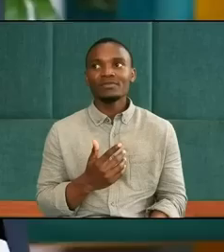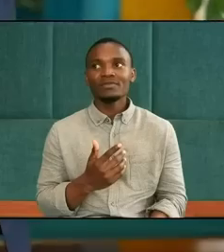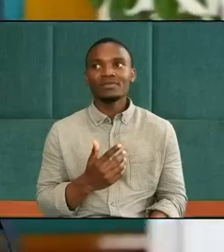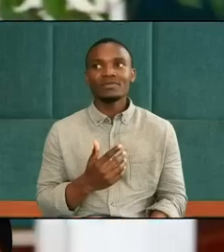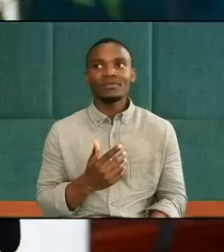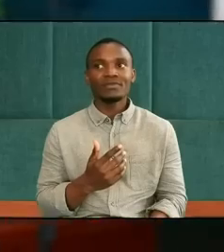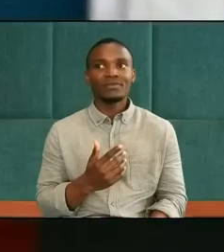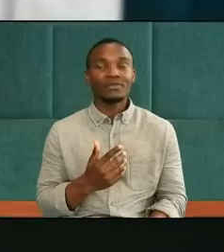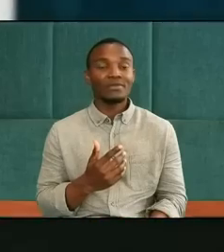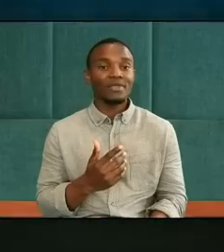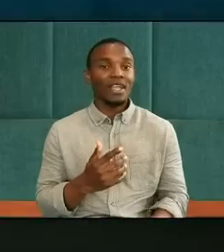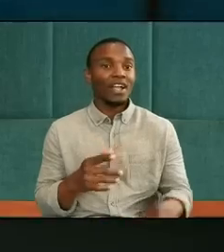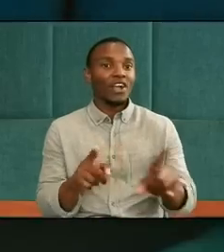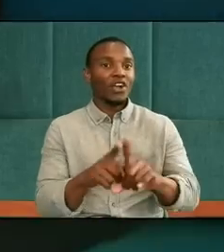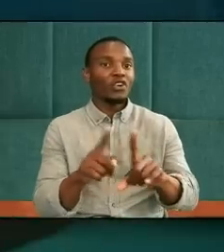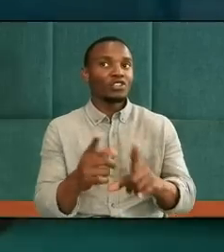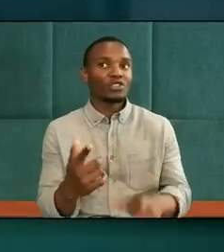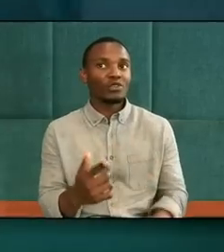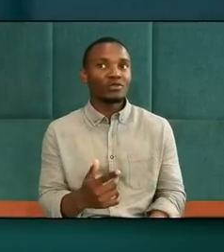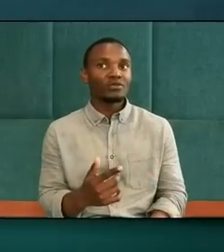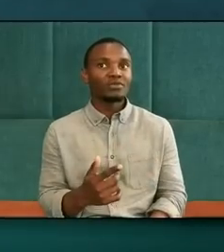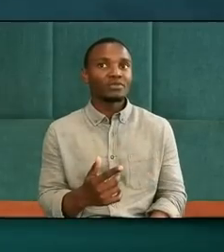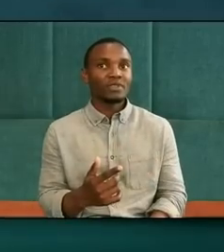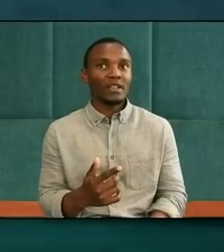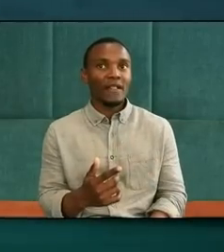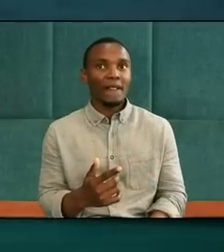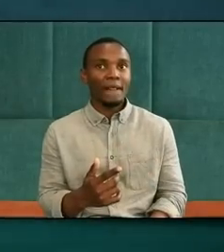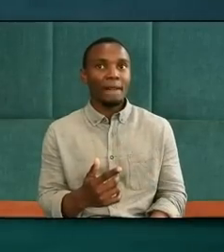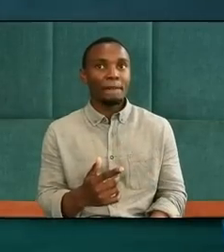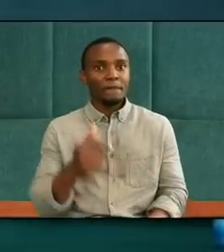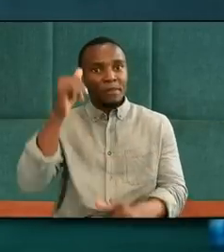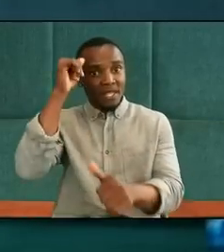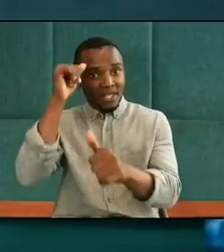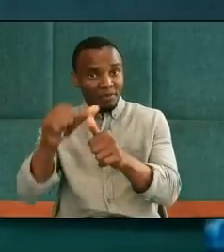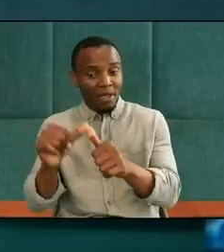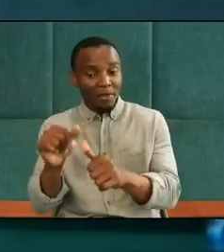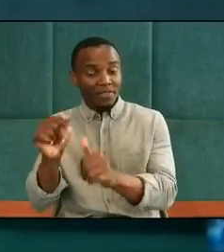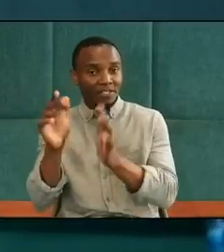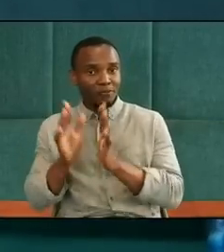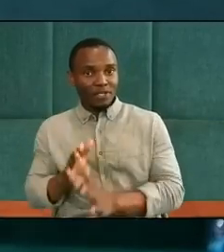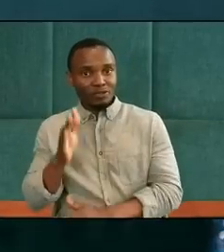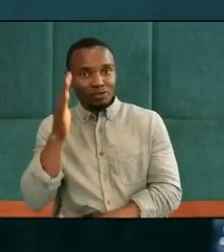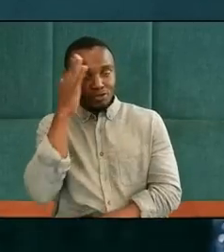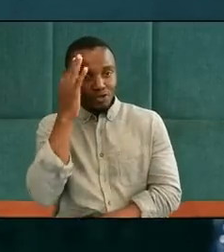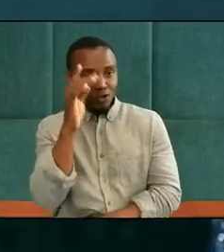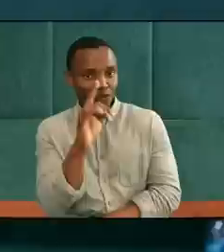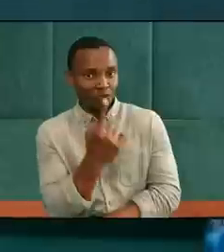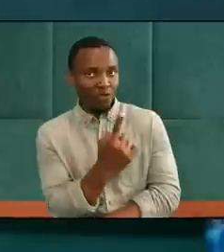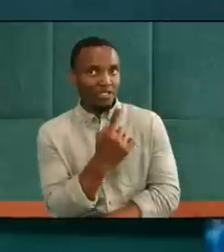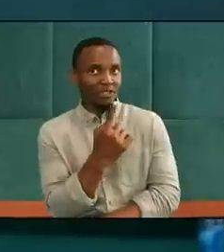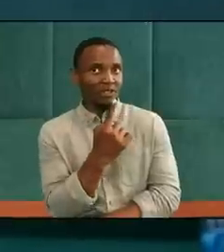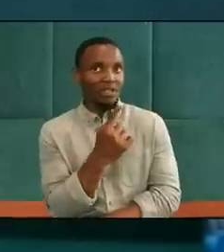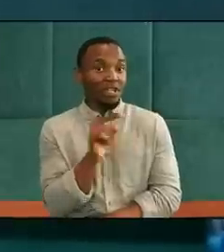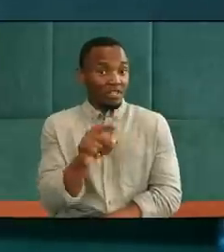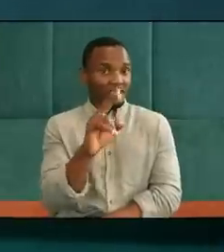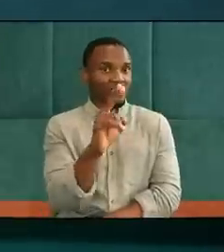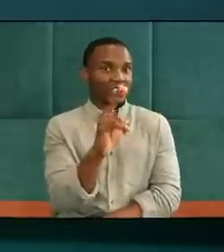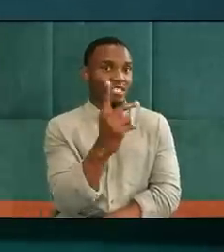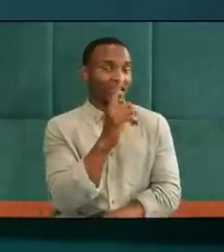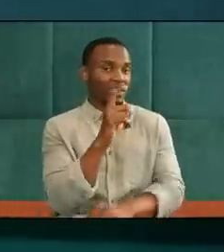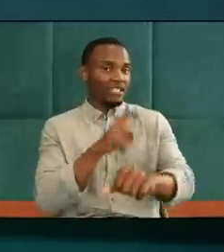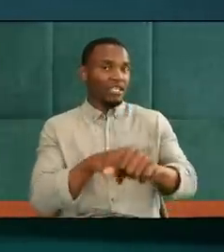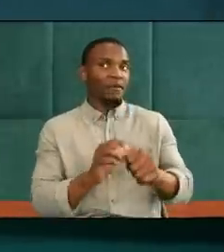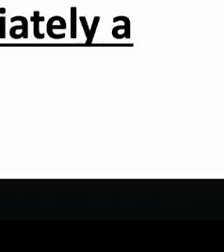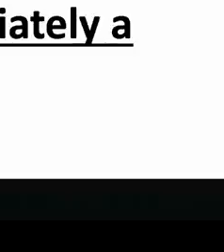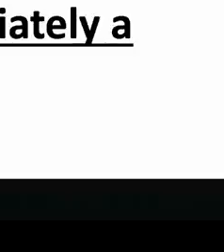By the way, somebody already identified him and he denied it. This is the second time he's denying it. I'm in verse